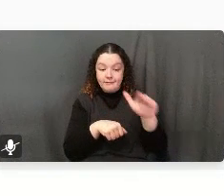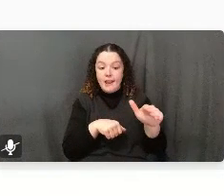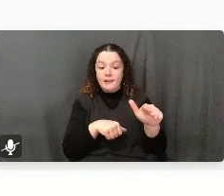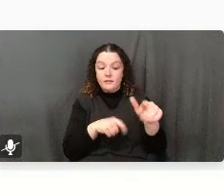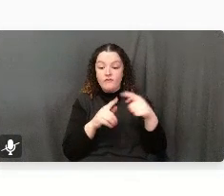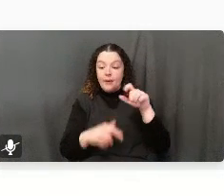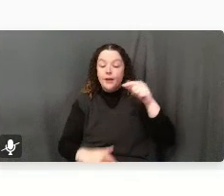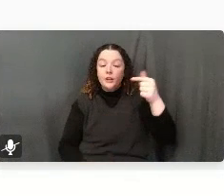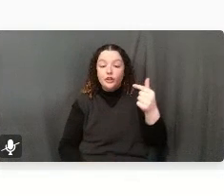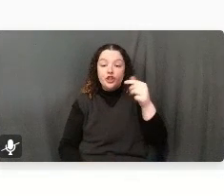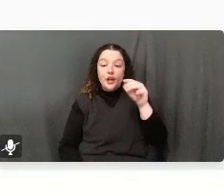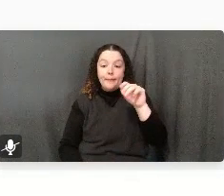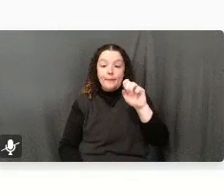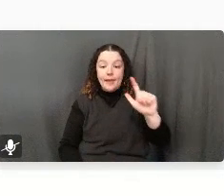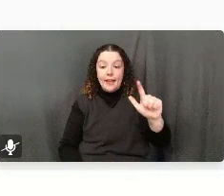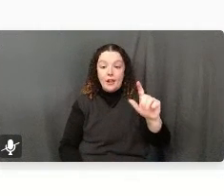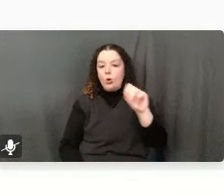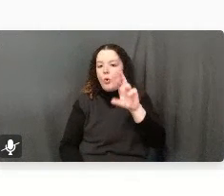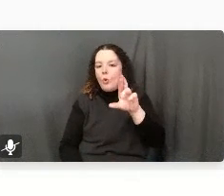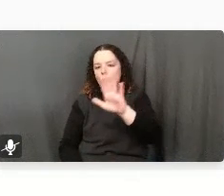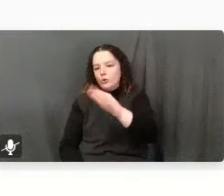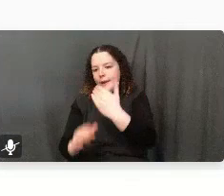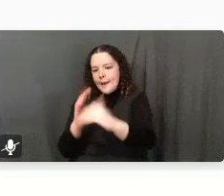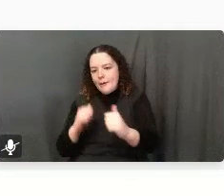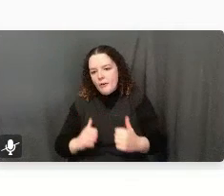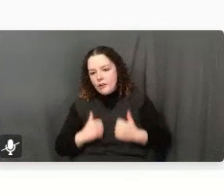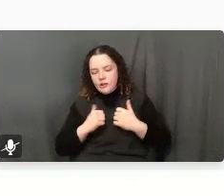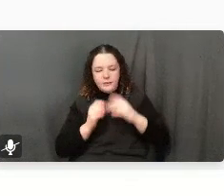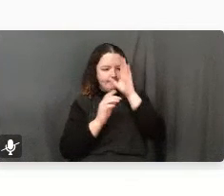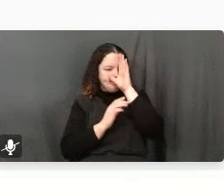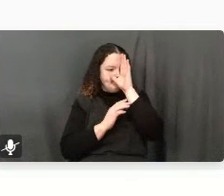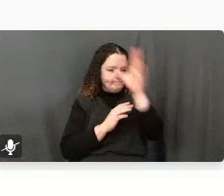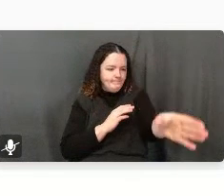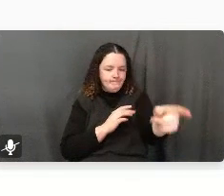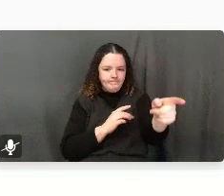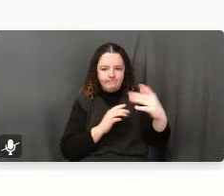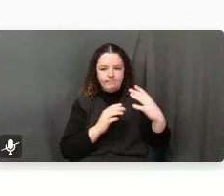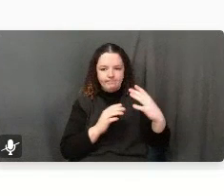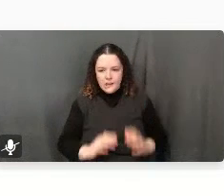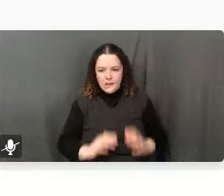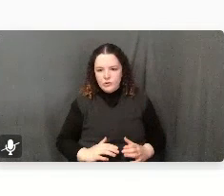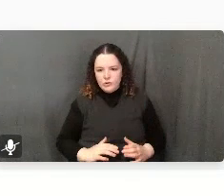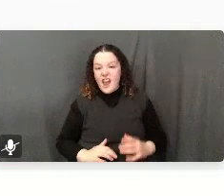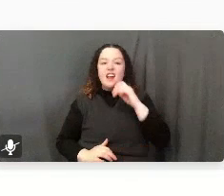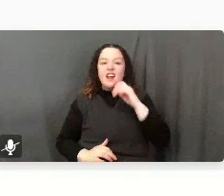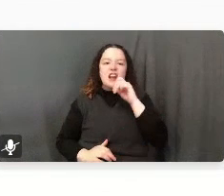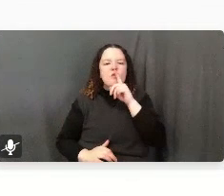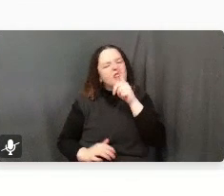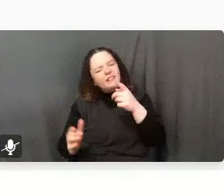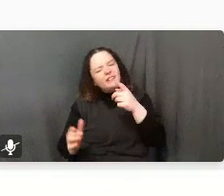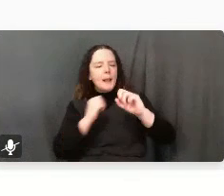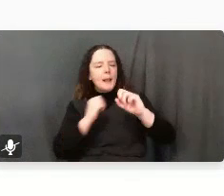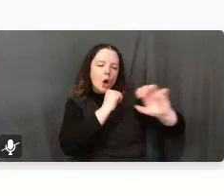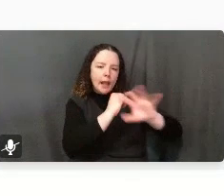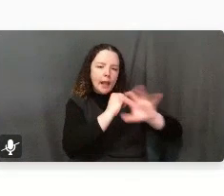address or from your actual email address directly to your customers, not really the email marketing that Campaigns is. If you're